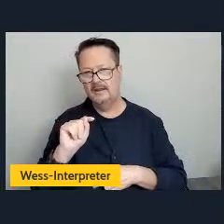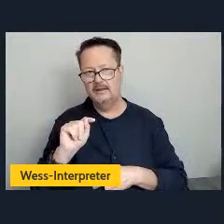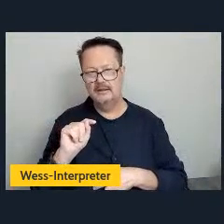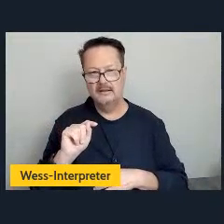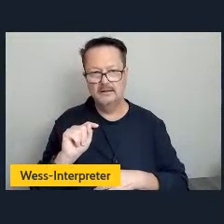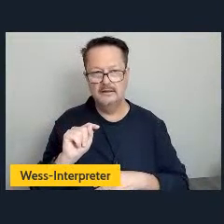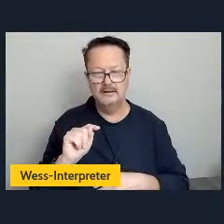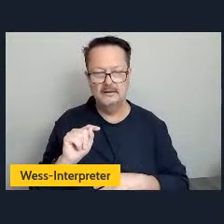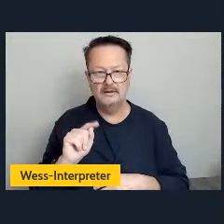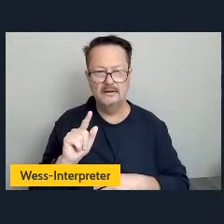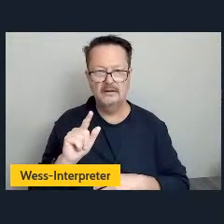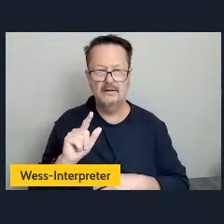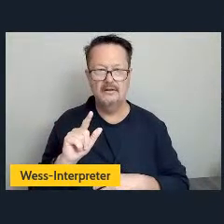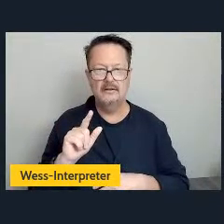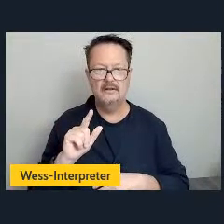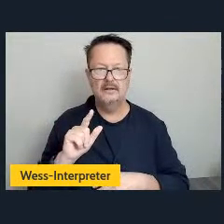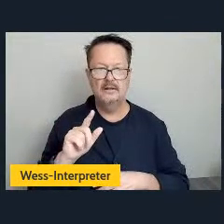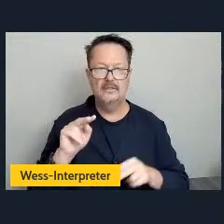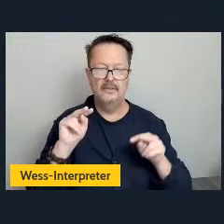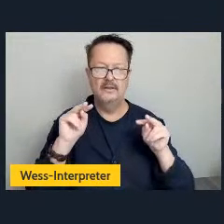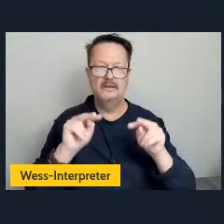of our test handler,